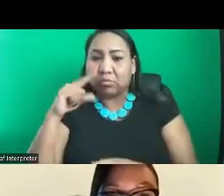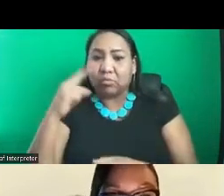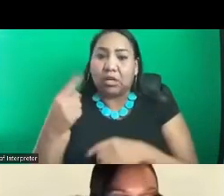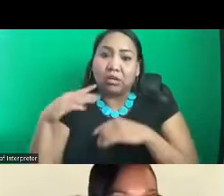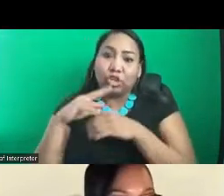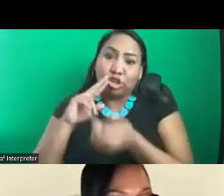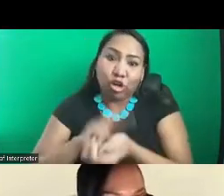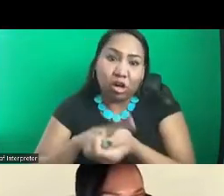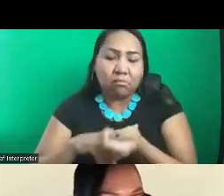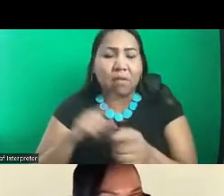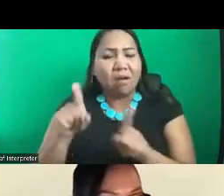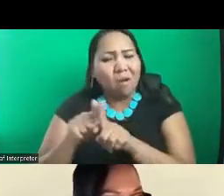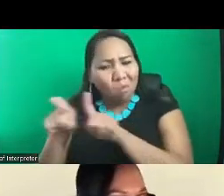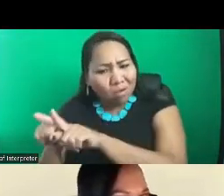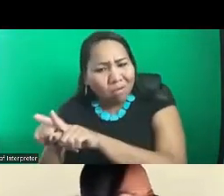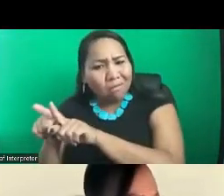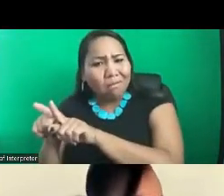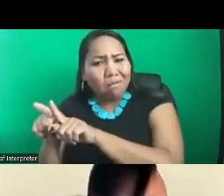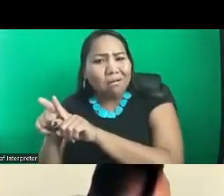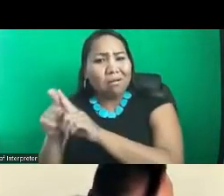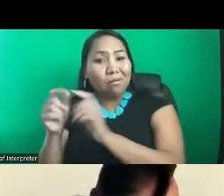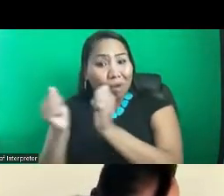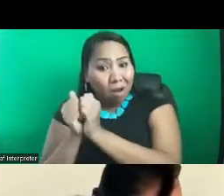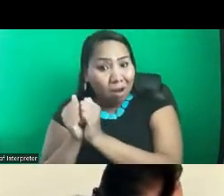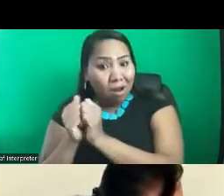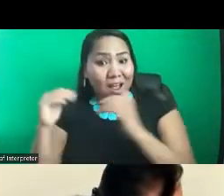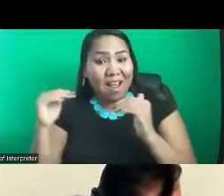in our work with higher ed.